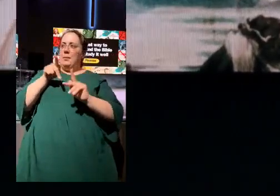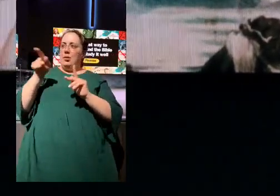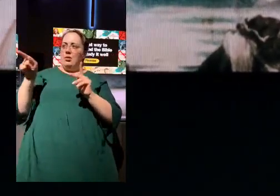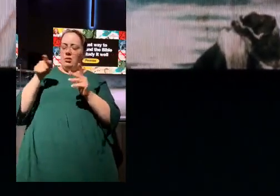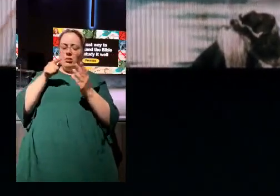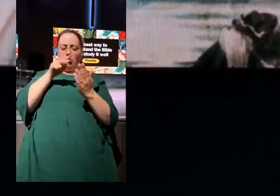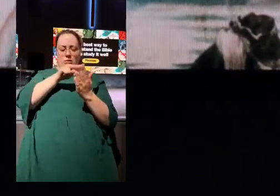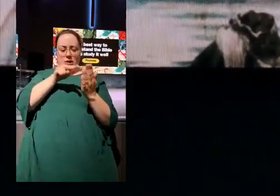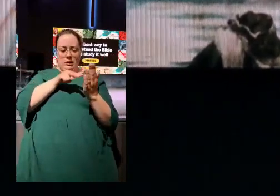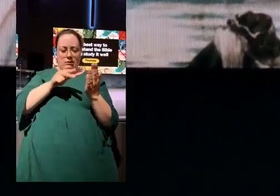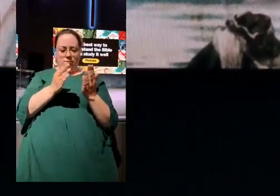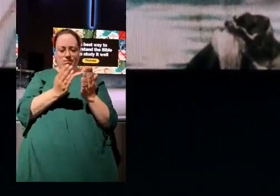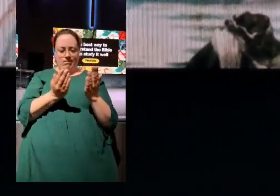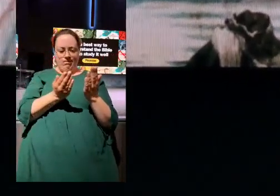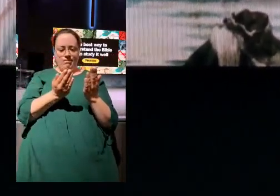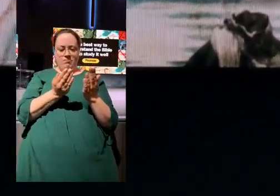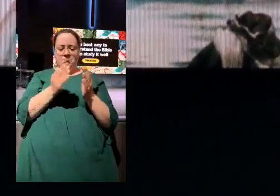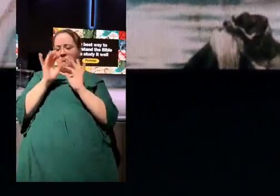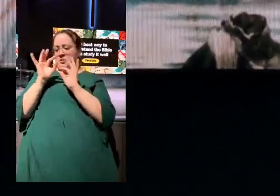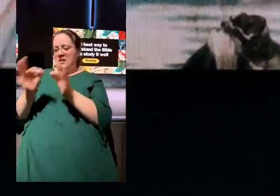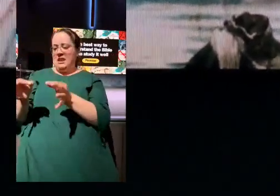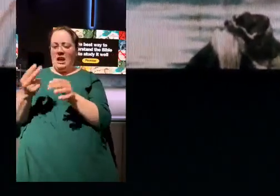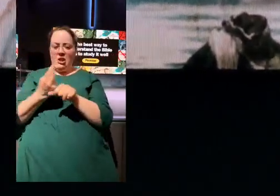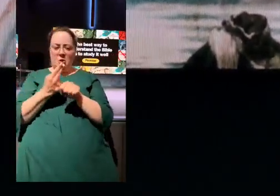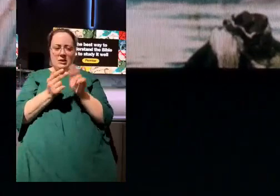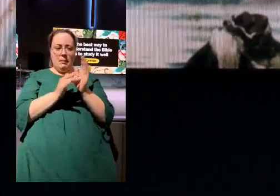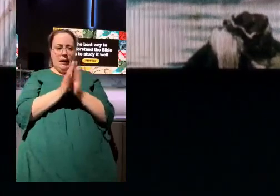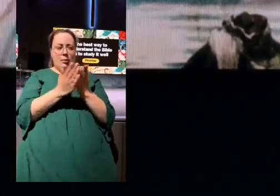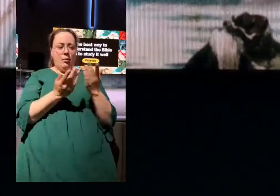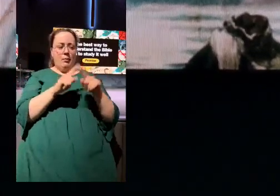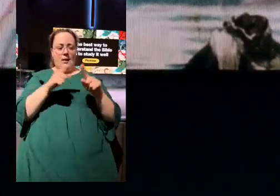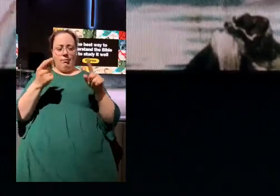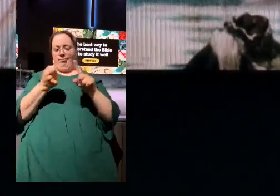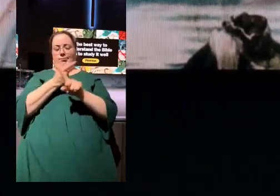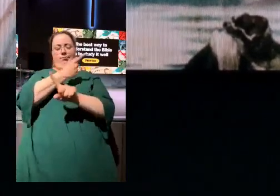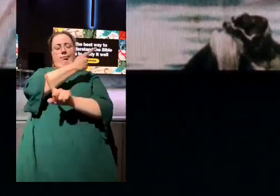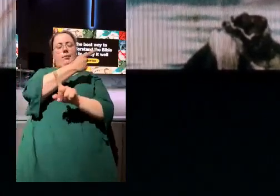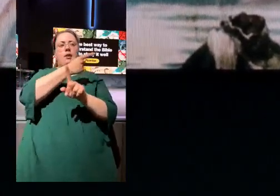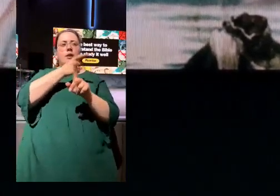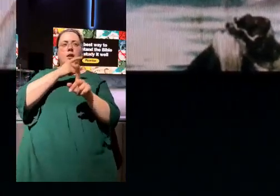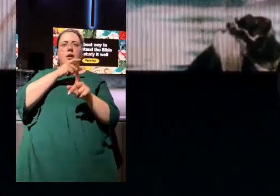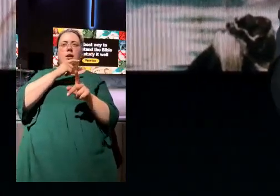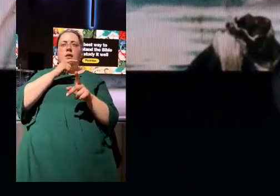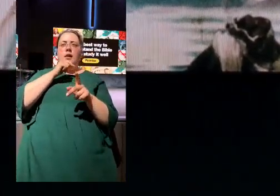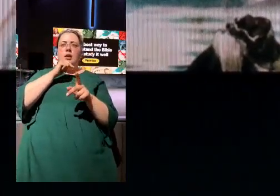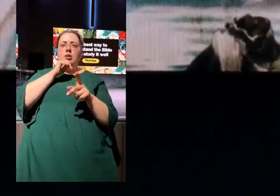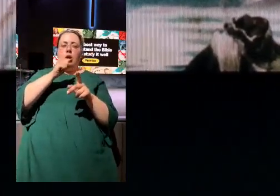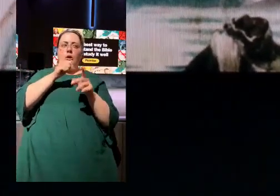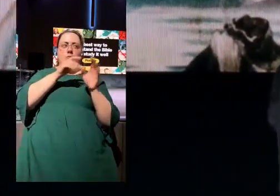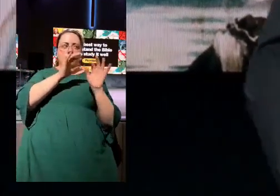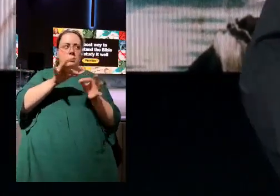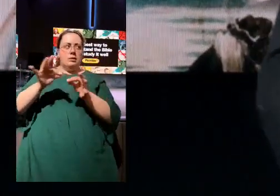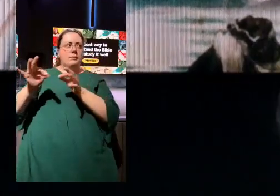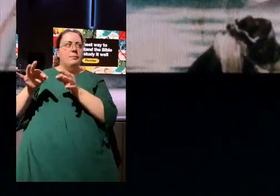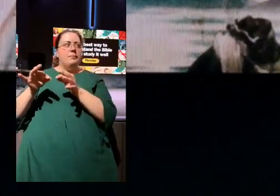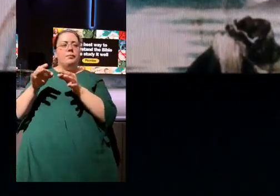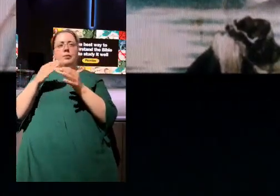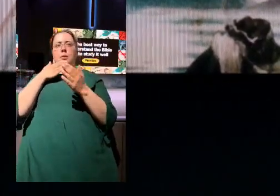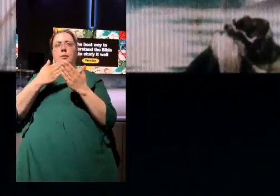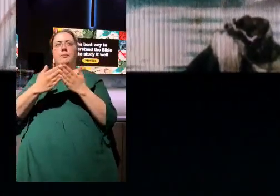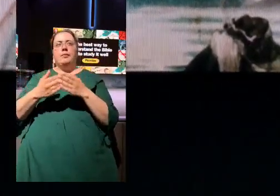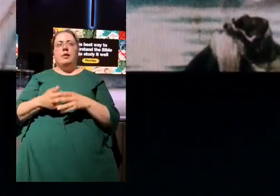the Bible or the authors of the Bible. And they make choices that put their life in a direction that I don't think always God wants us to